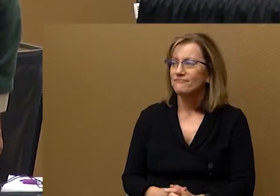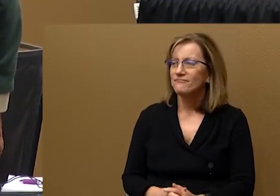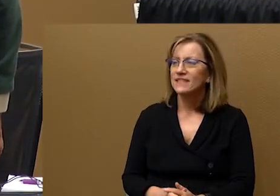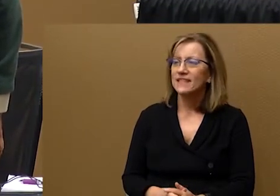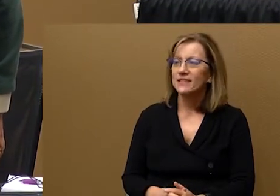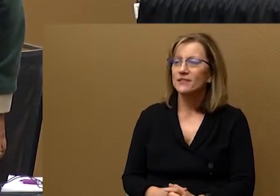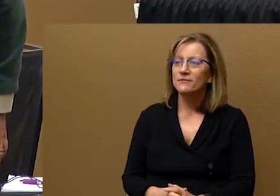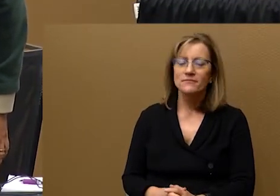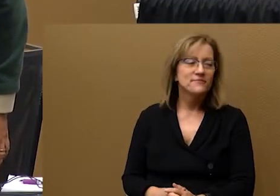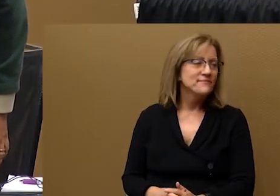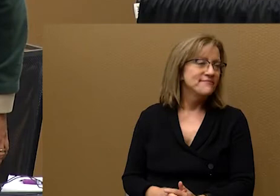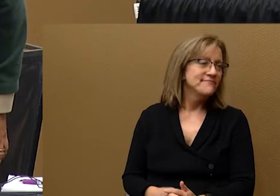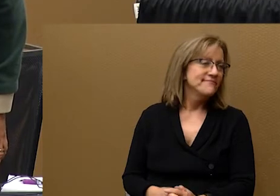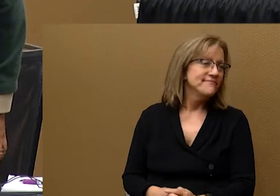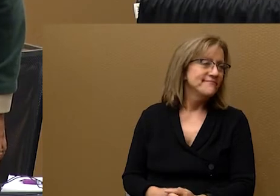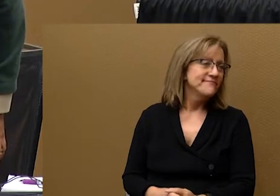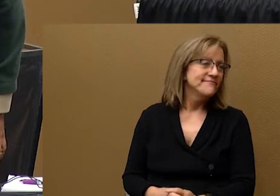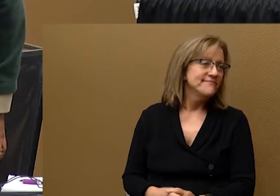Actually, this is the next one.